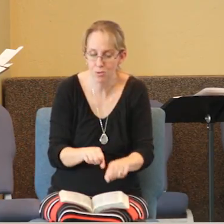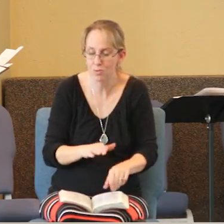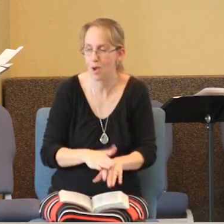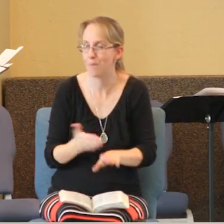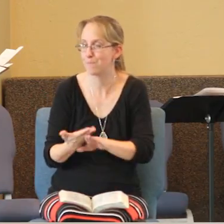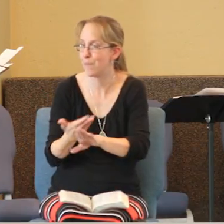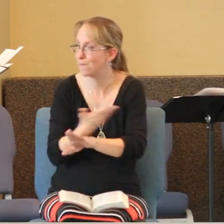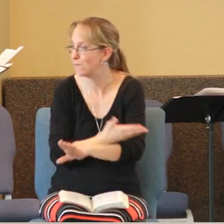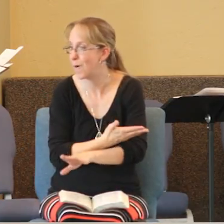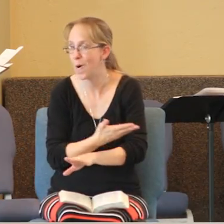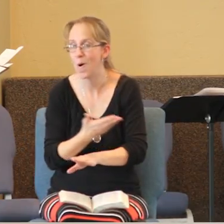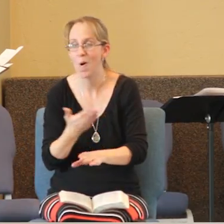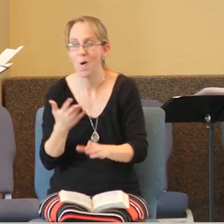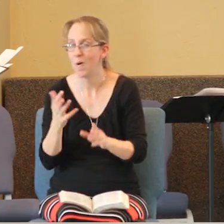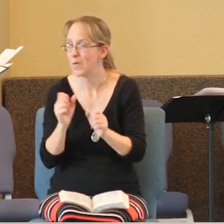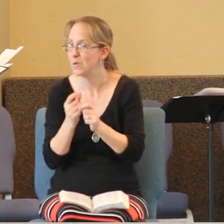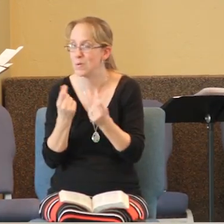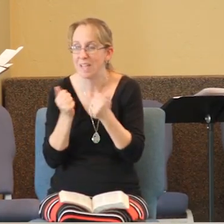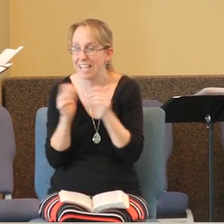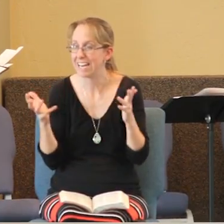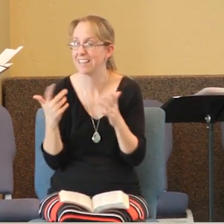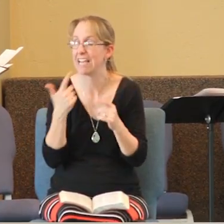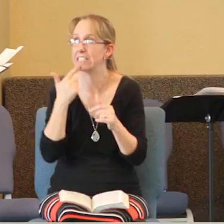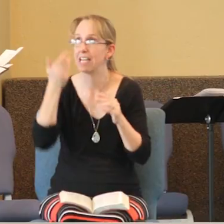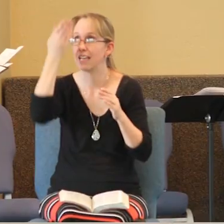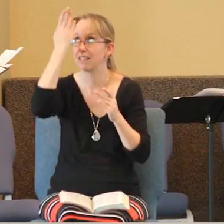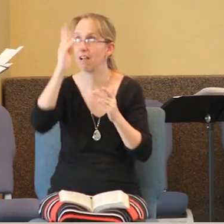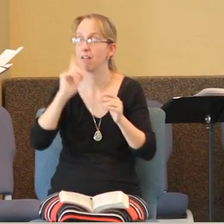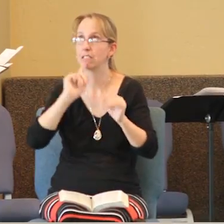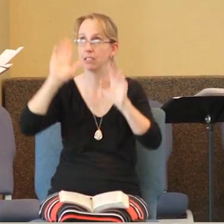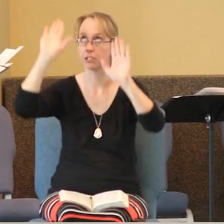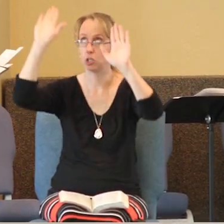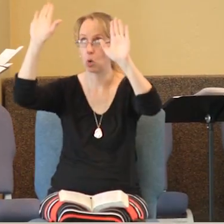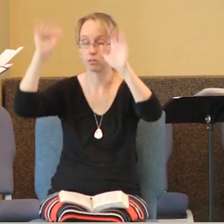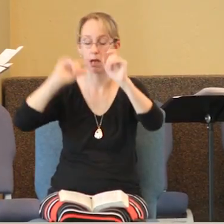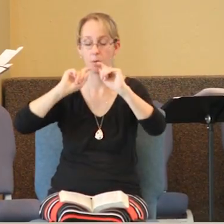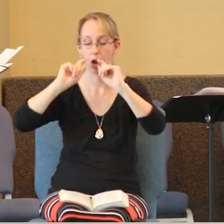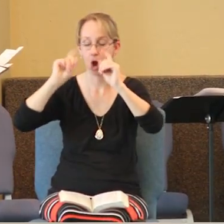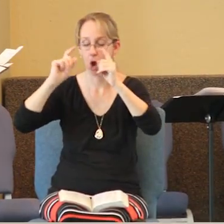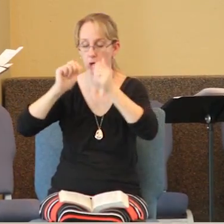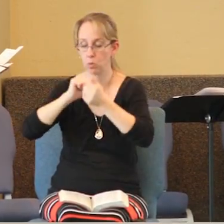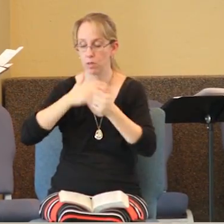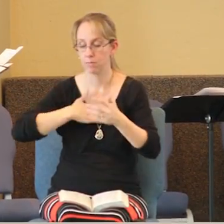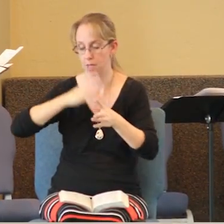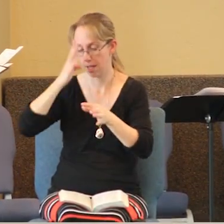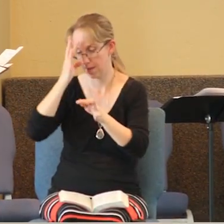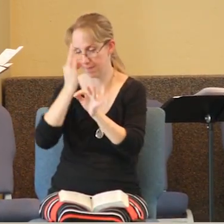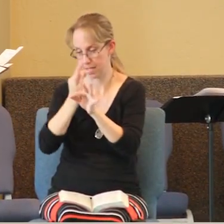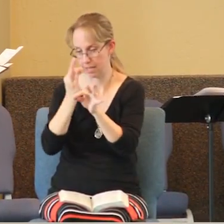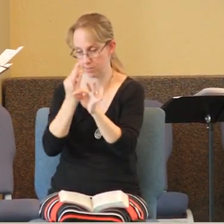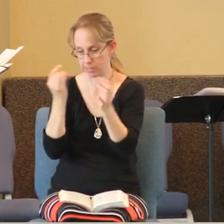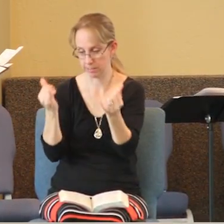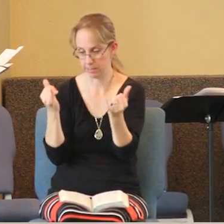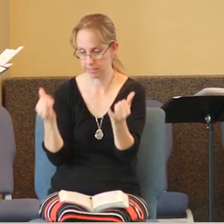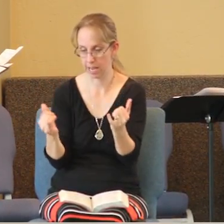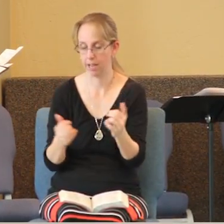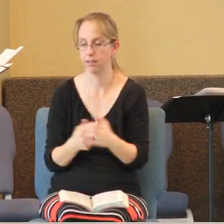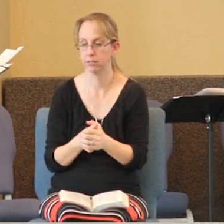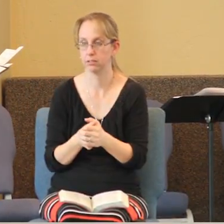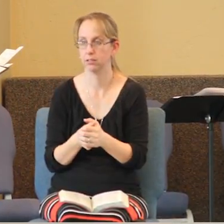up tomorrow at 6 o'clock in the morning before you put your sandals on and your slippers, before you get your coffee, say, God, today is